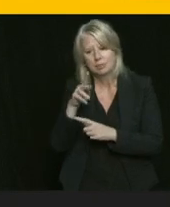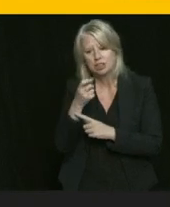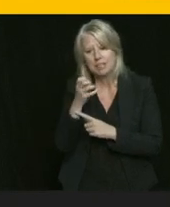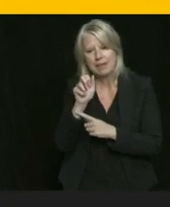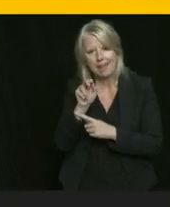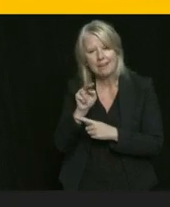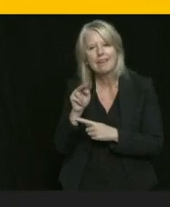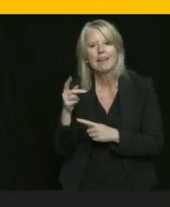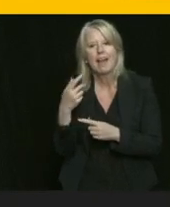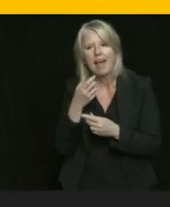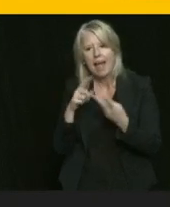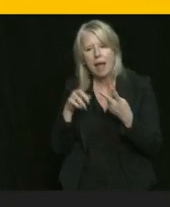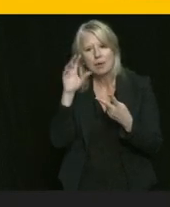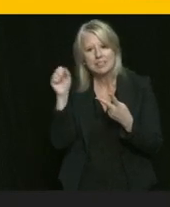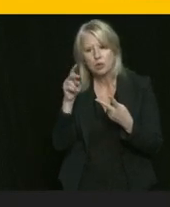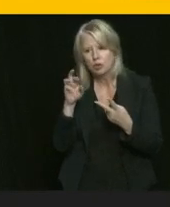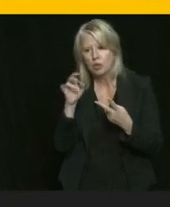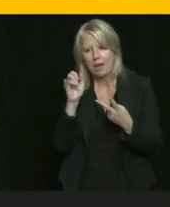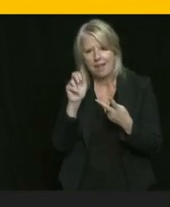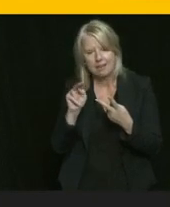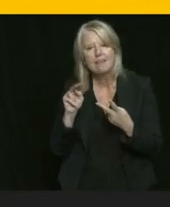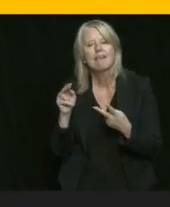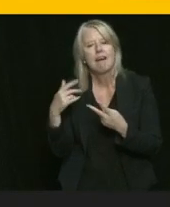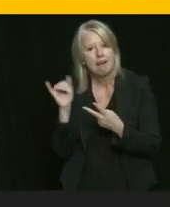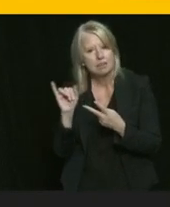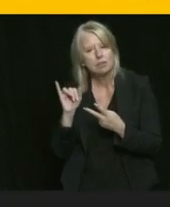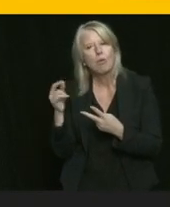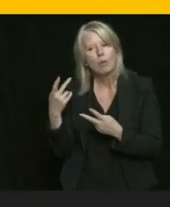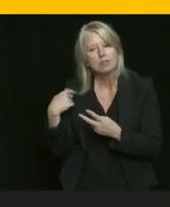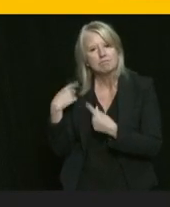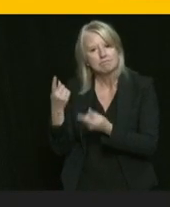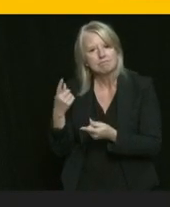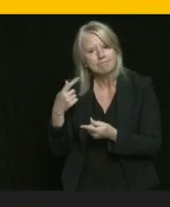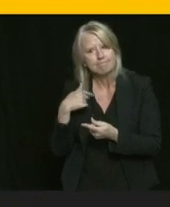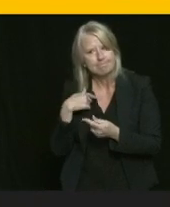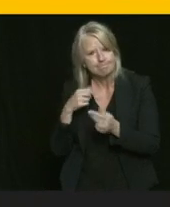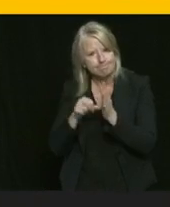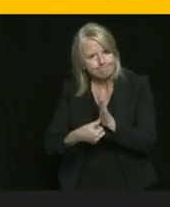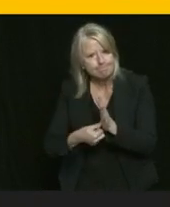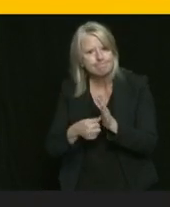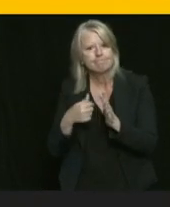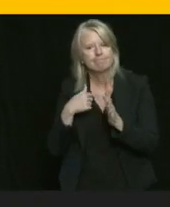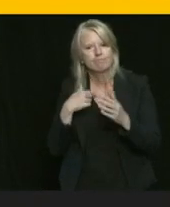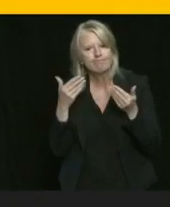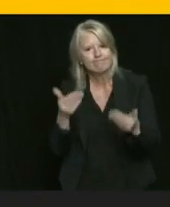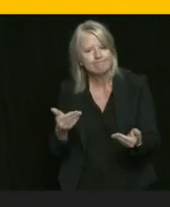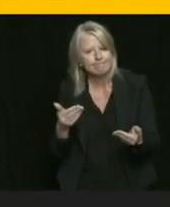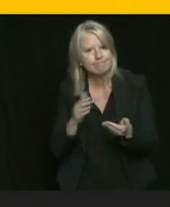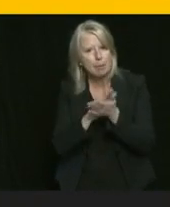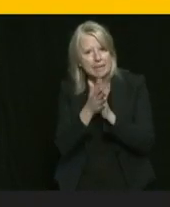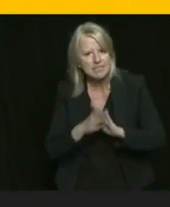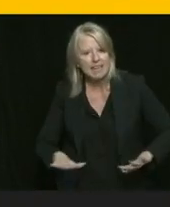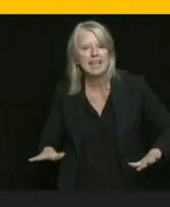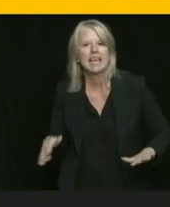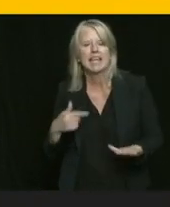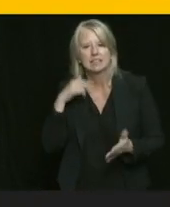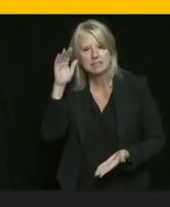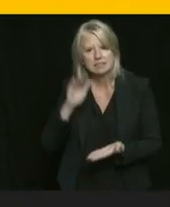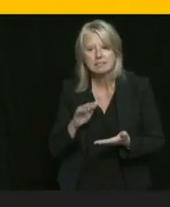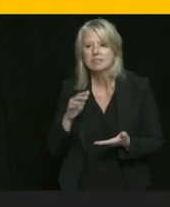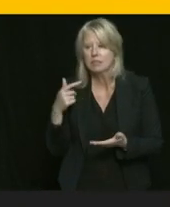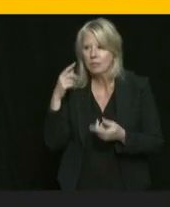to President Erdogan, insisting on moving forward peacefully, de-escalating, respecting the